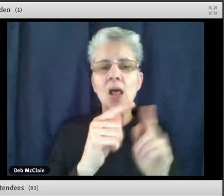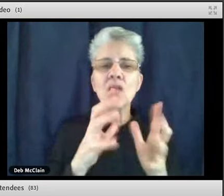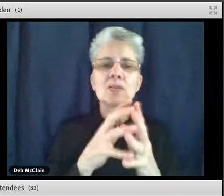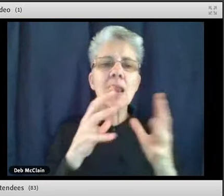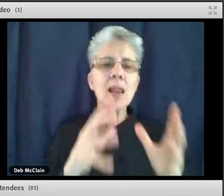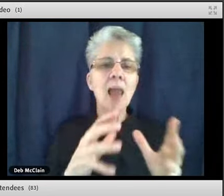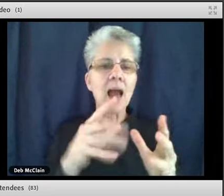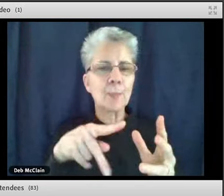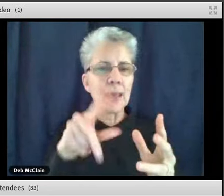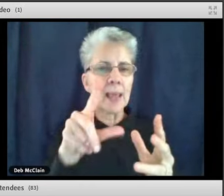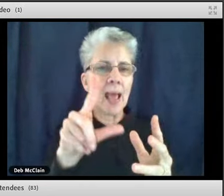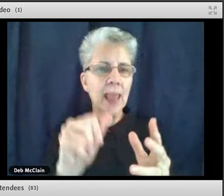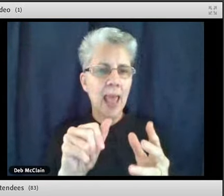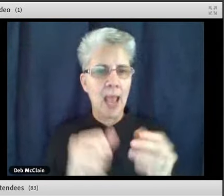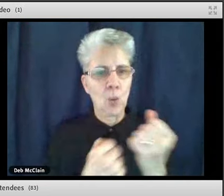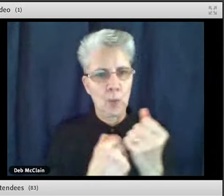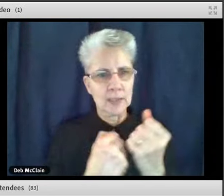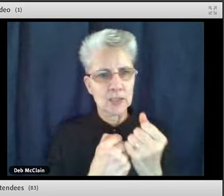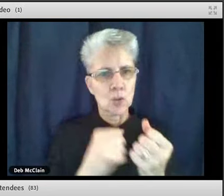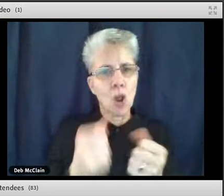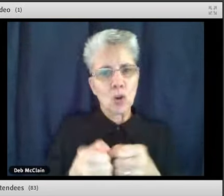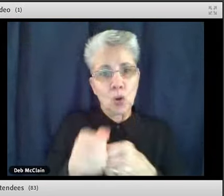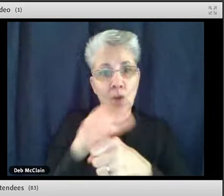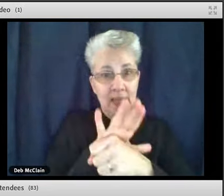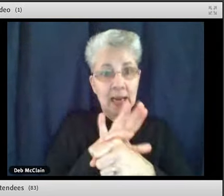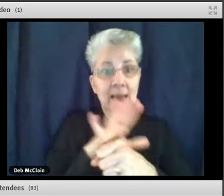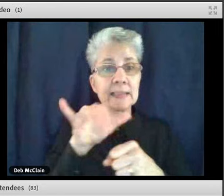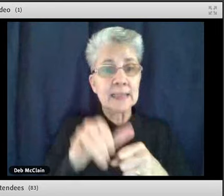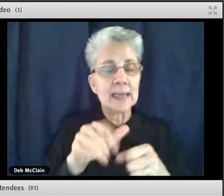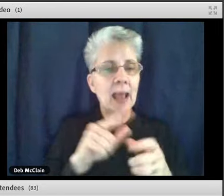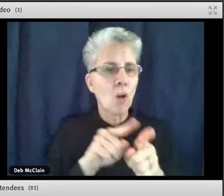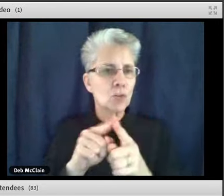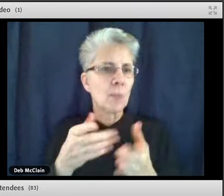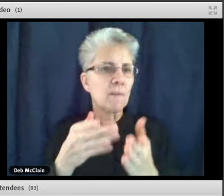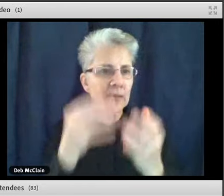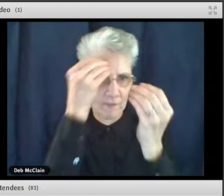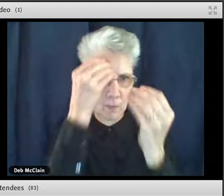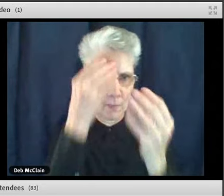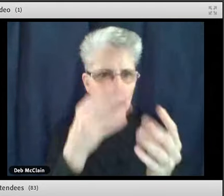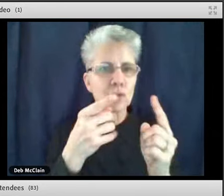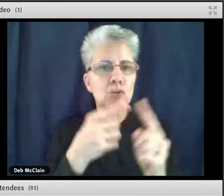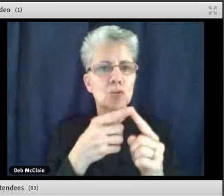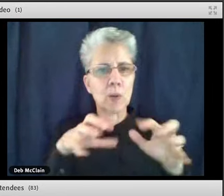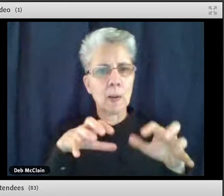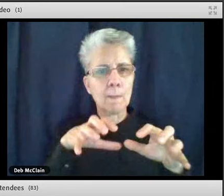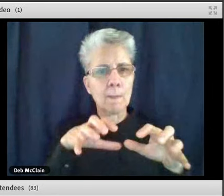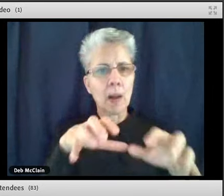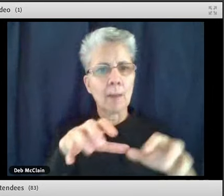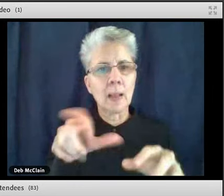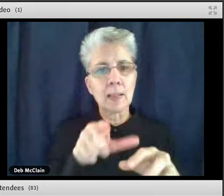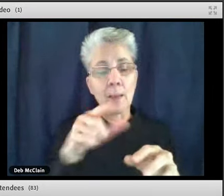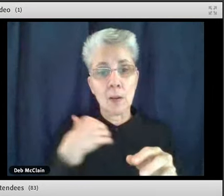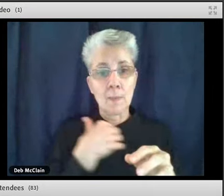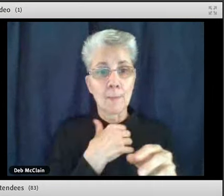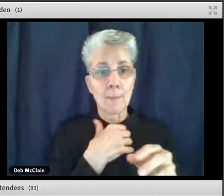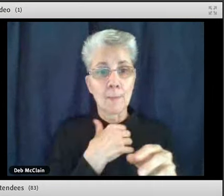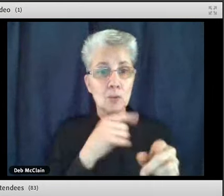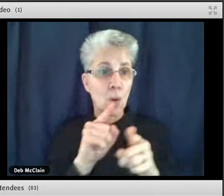what libraries did for libraries in their state and librarians in their state and how to prepare.